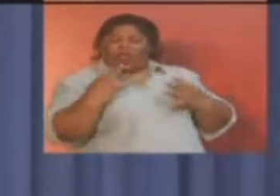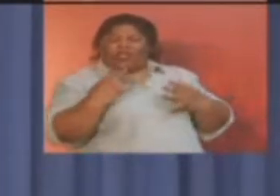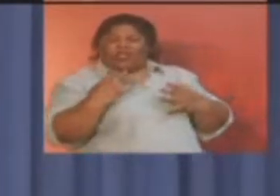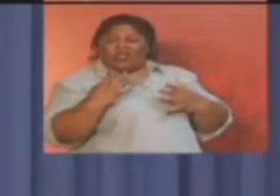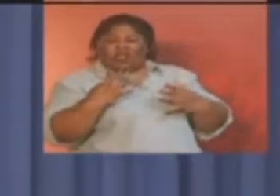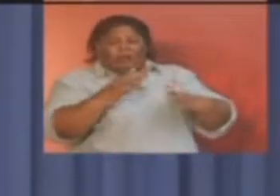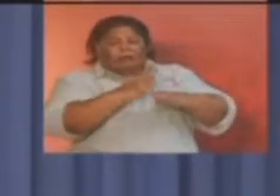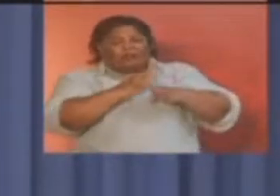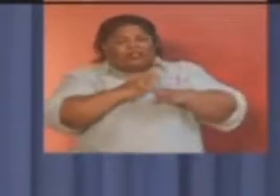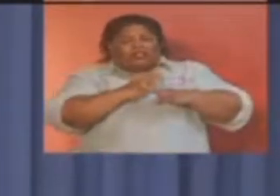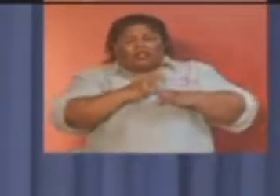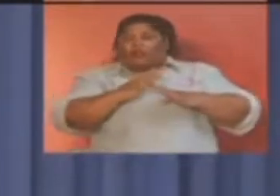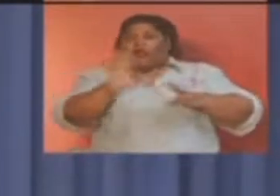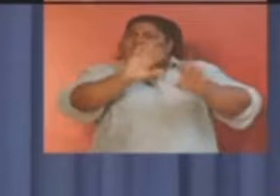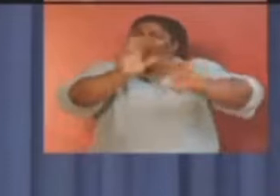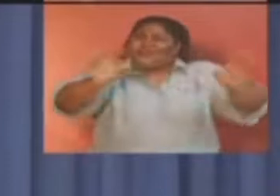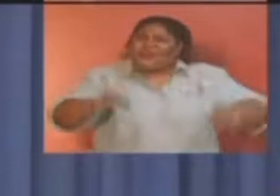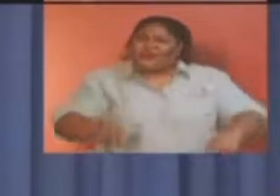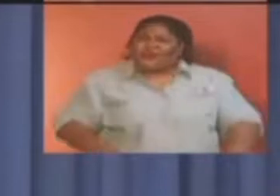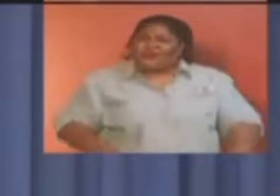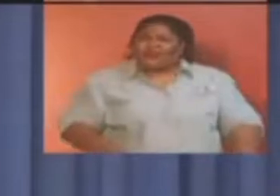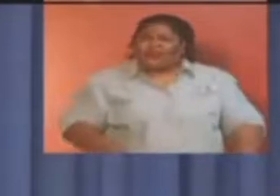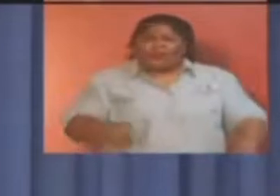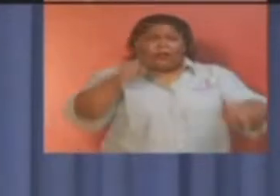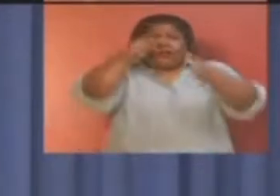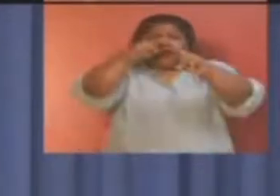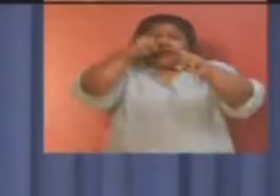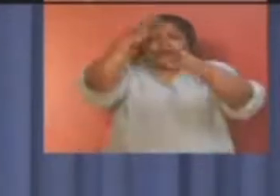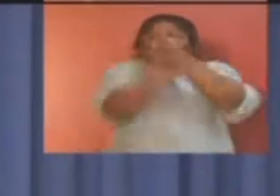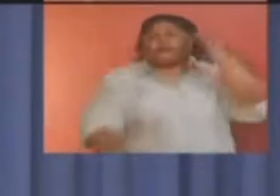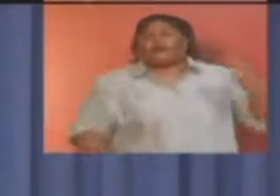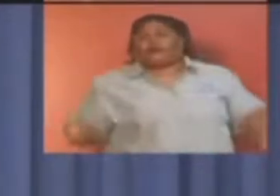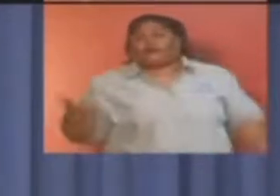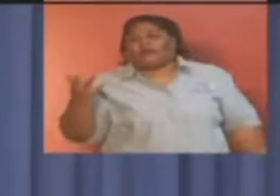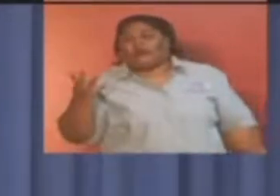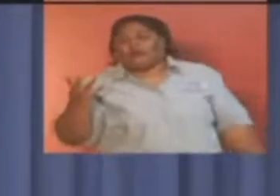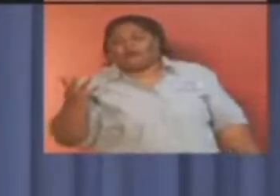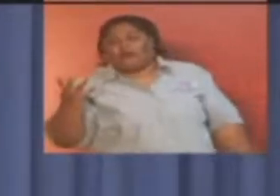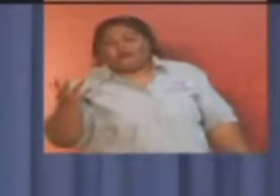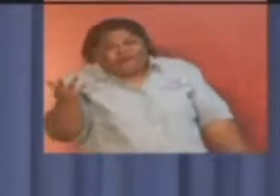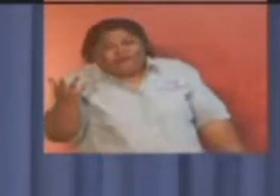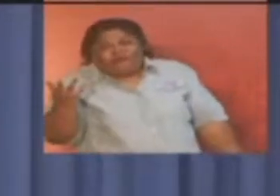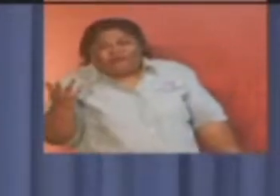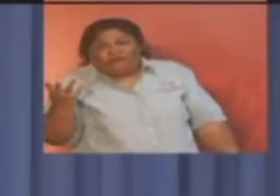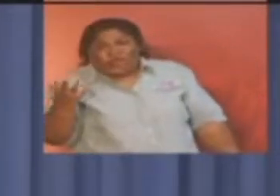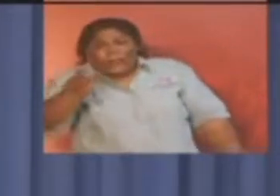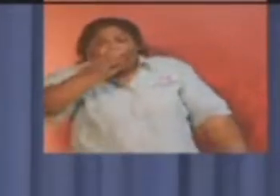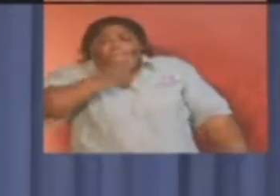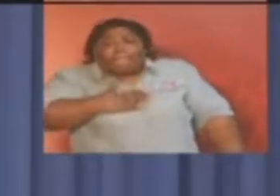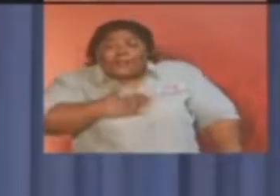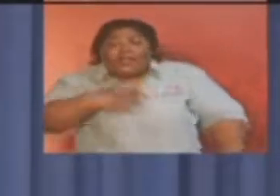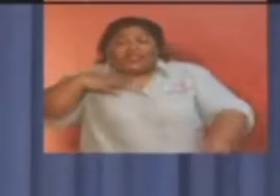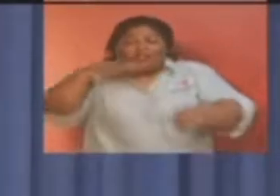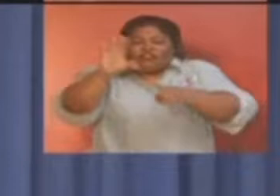lost. And it is my job to make sure that all is not